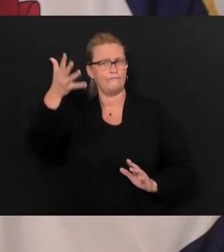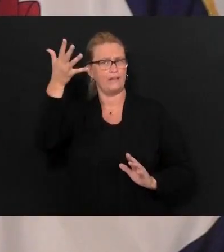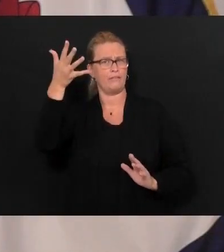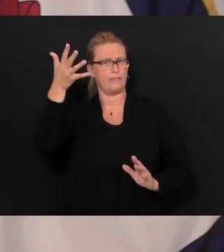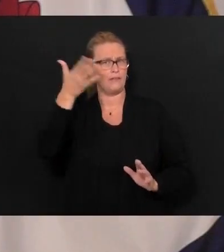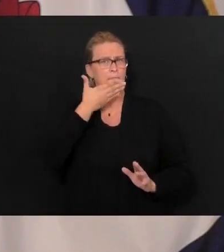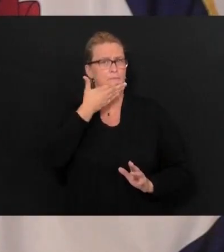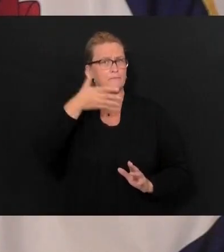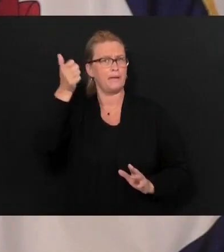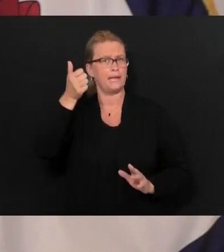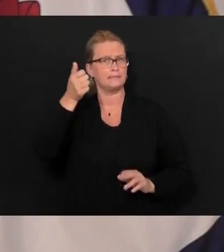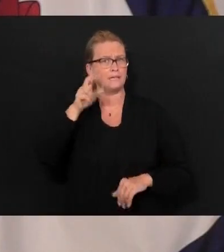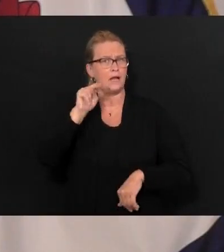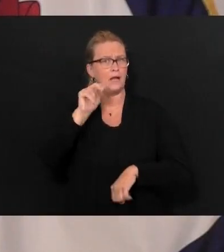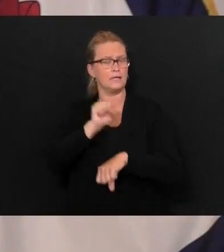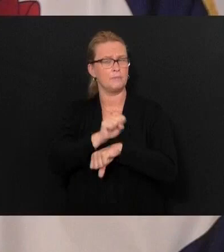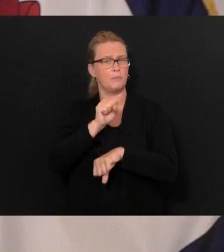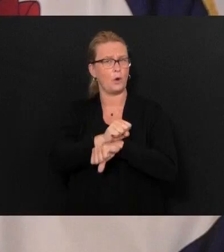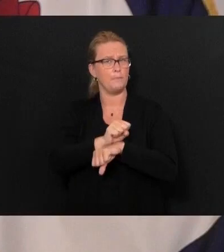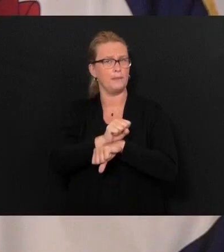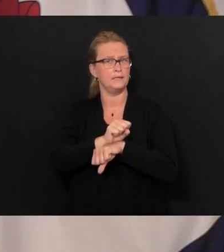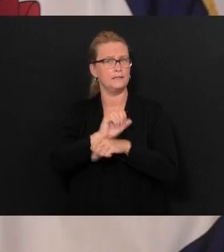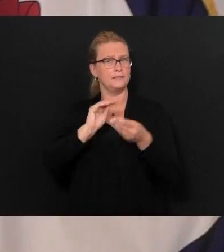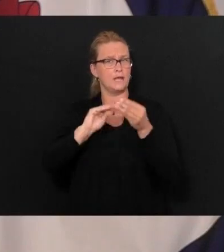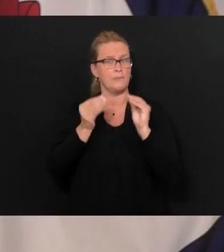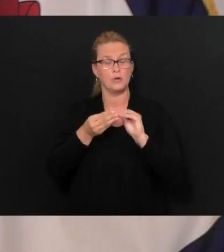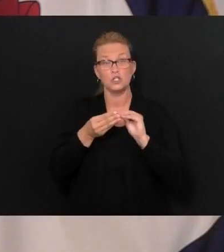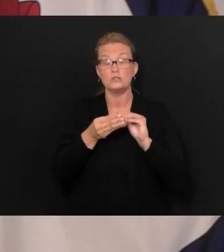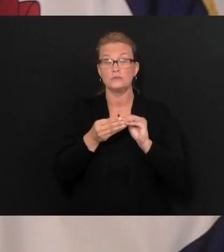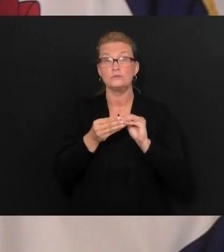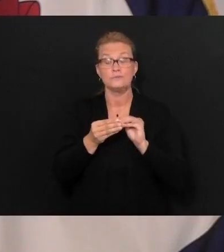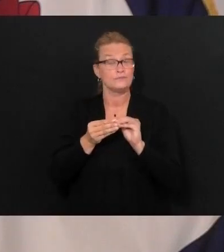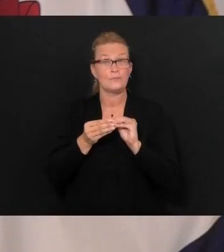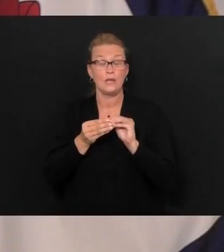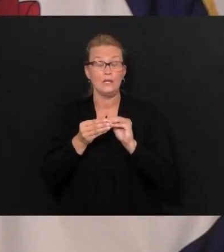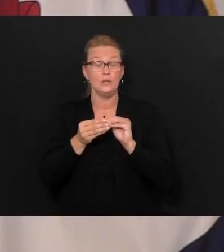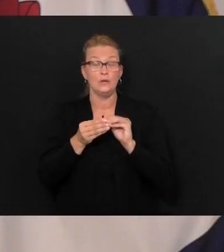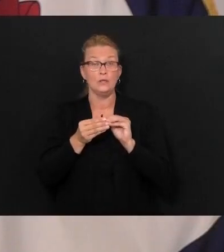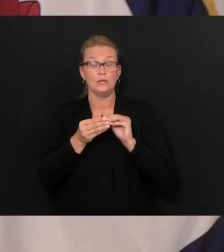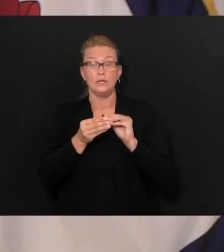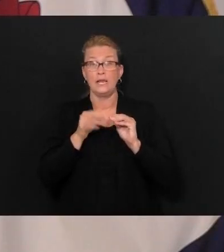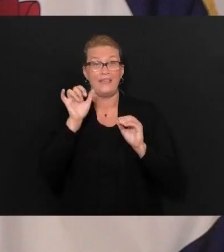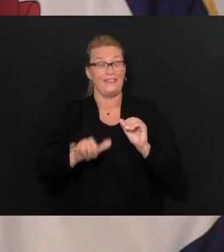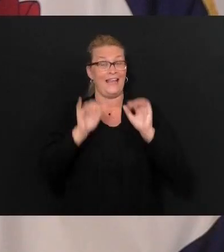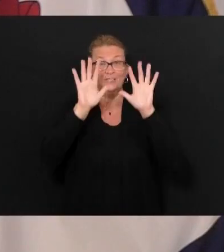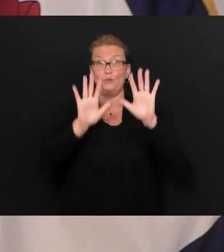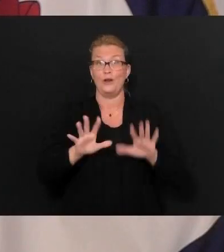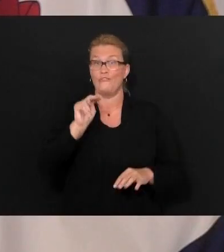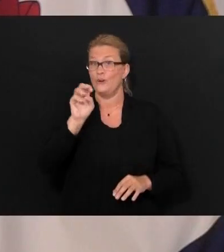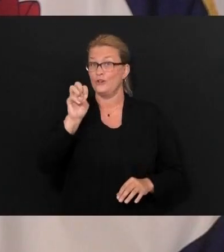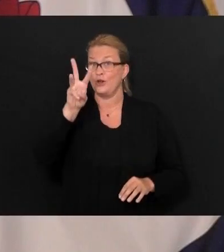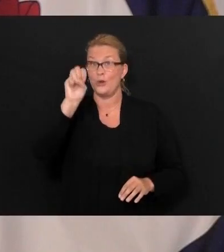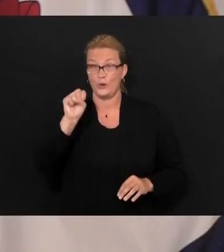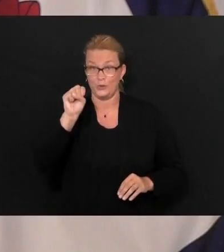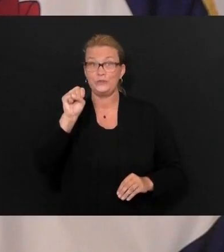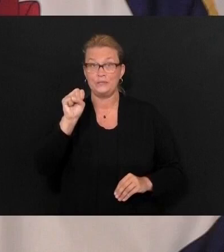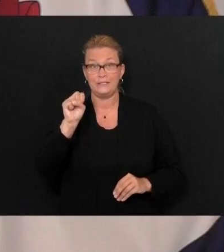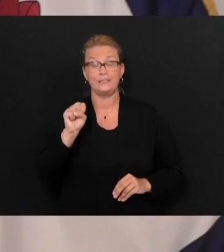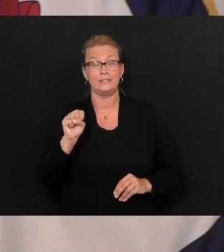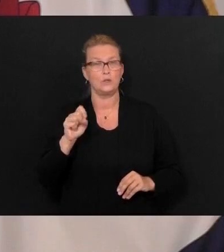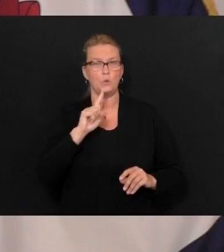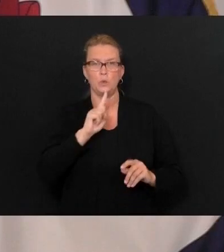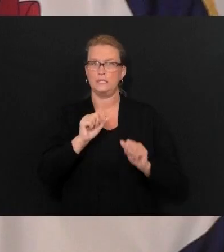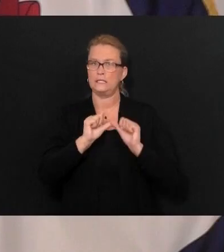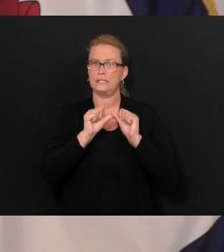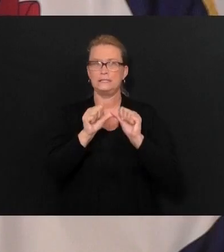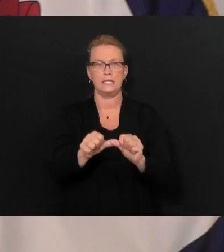we've dropped like month after month. And so that's great news to us in West Virginia, and we're